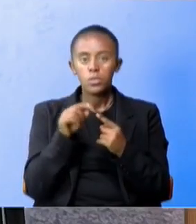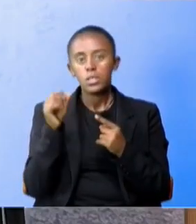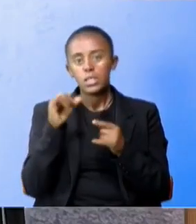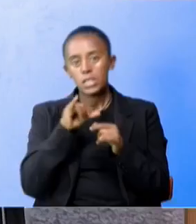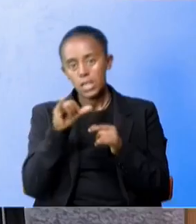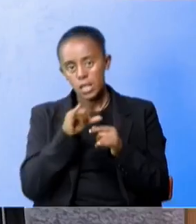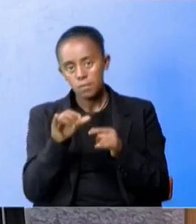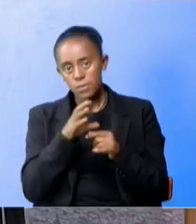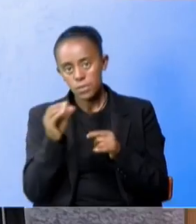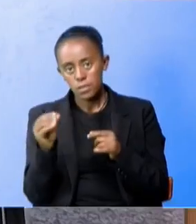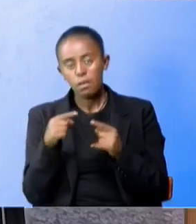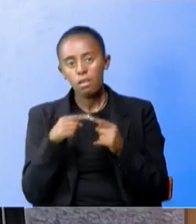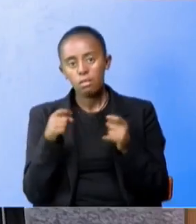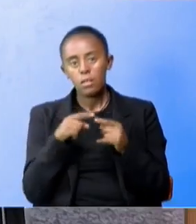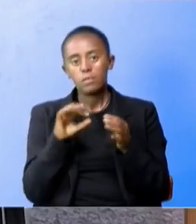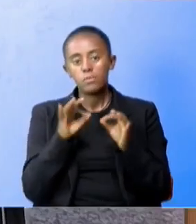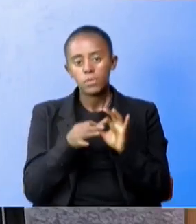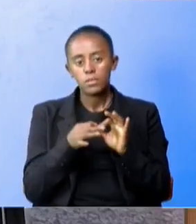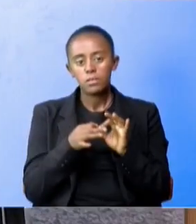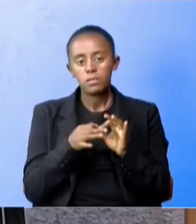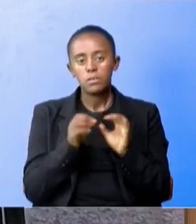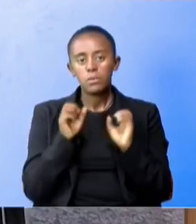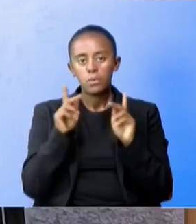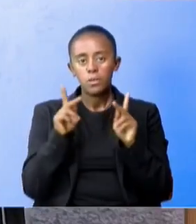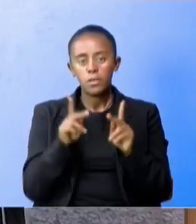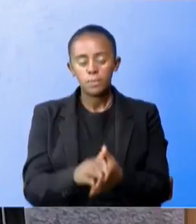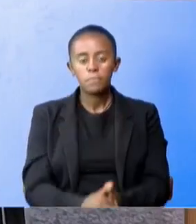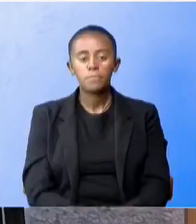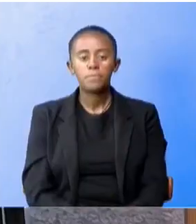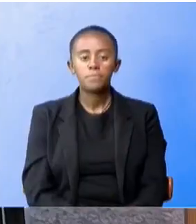synonyms and antonym meanings. Okay.